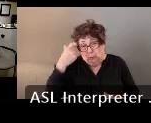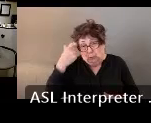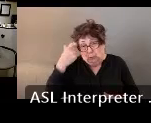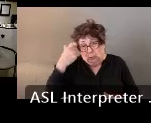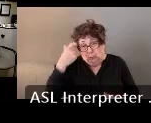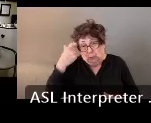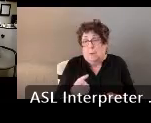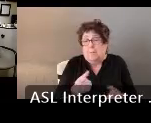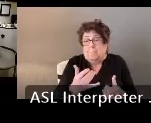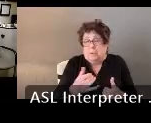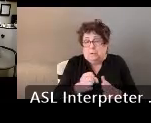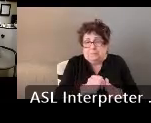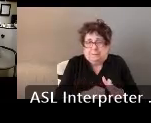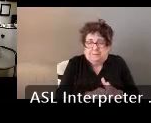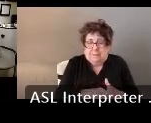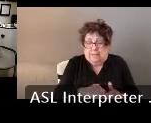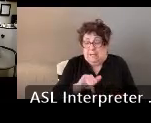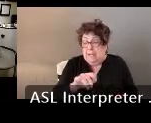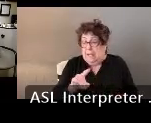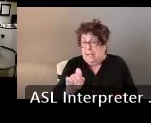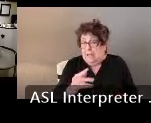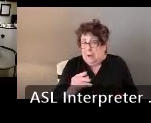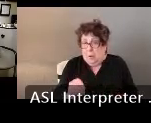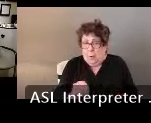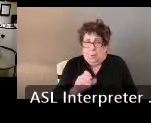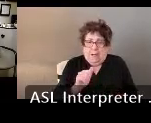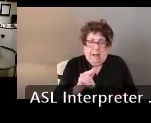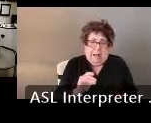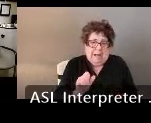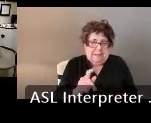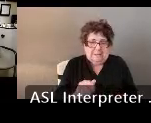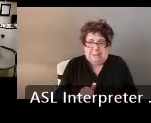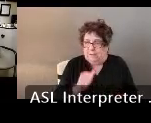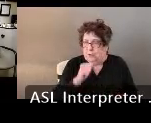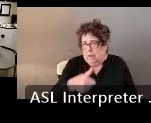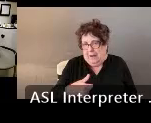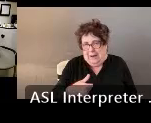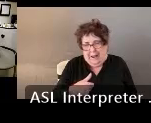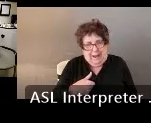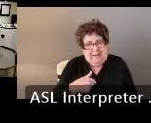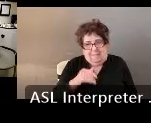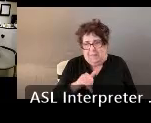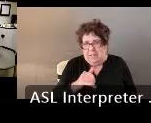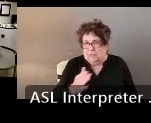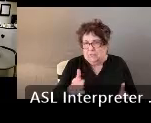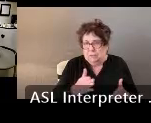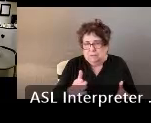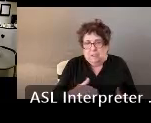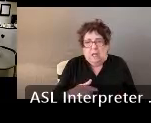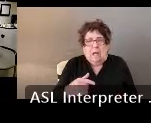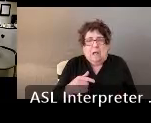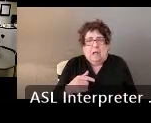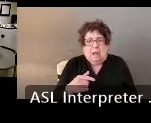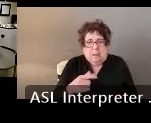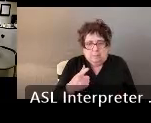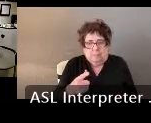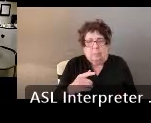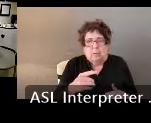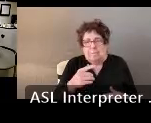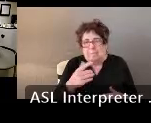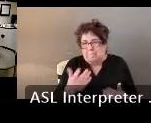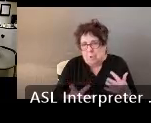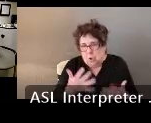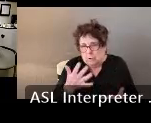Idaho and Alaska that do not have such services, level 1 burns, level 1 pediatric trauma as well at